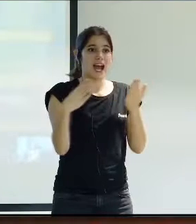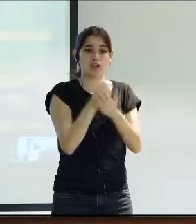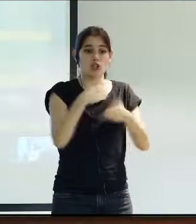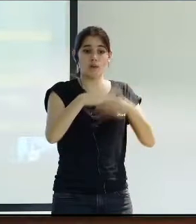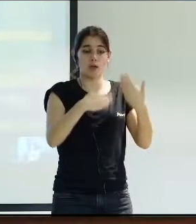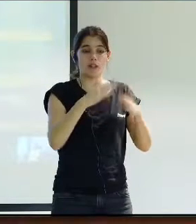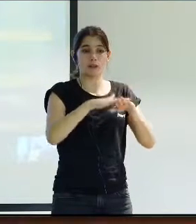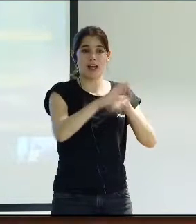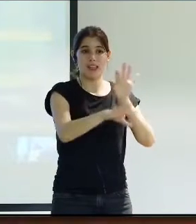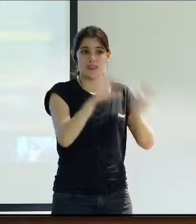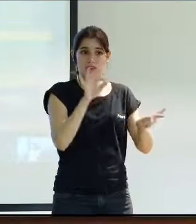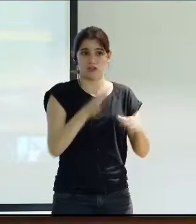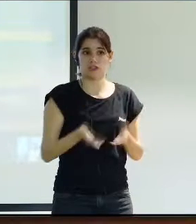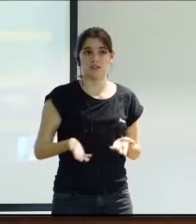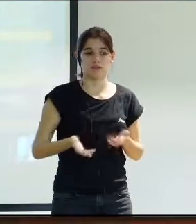The